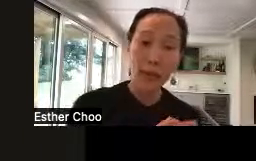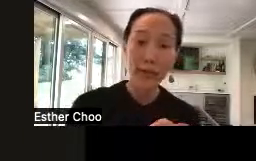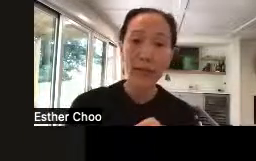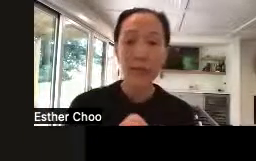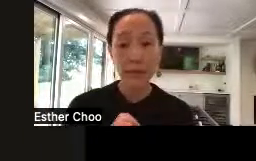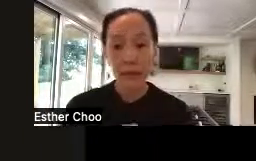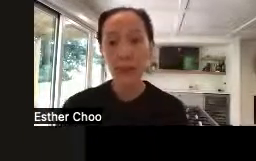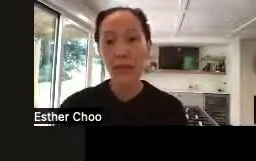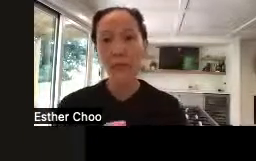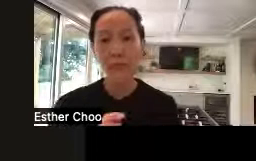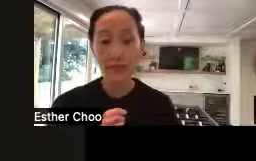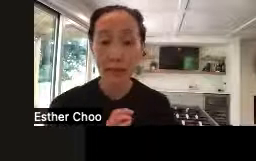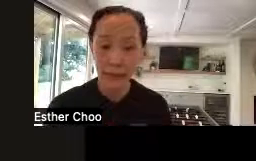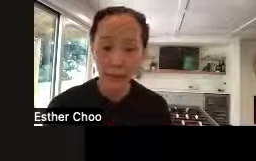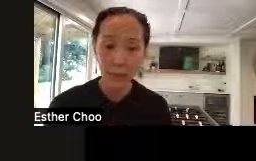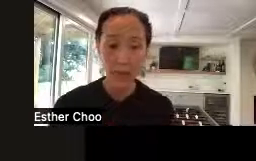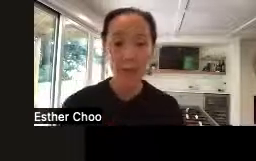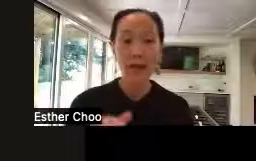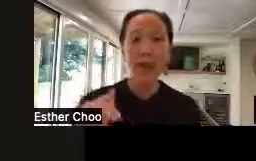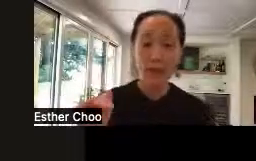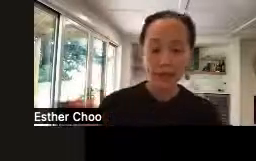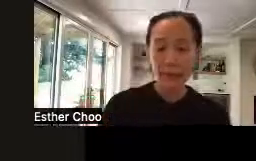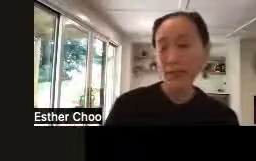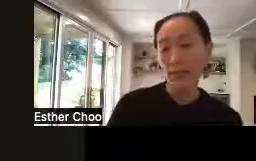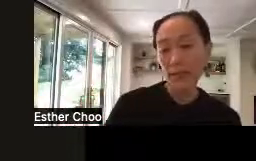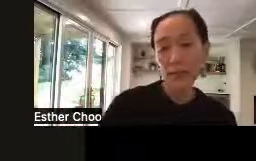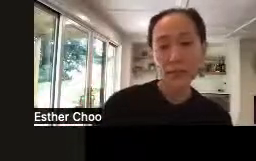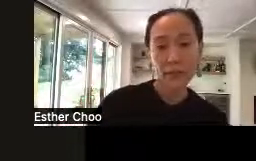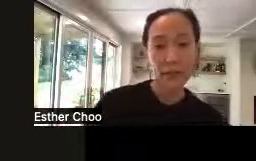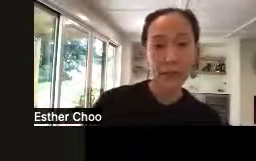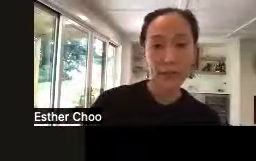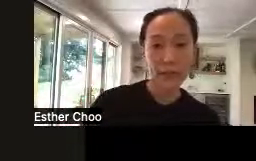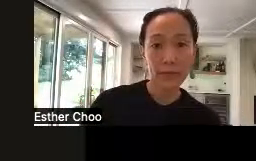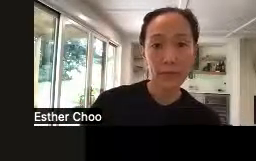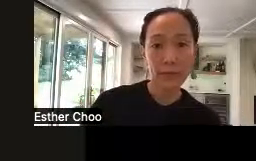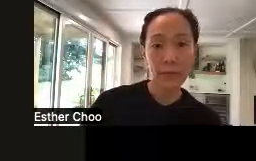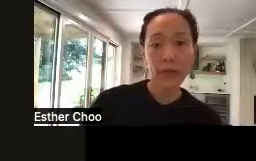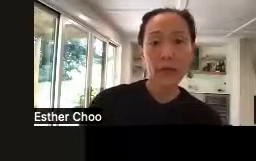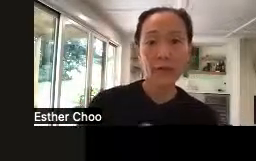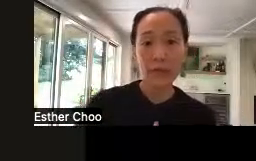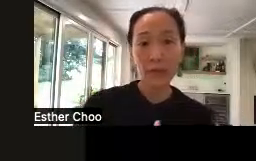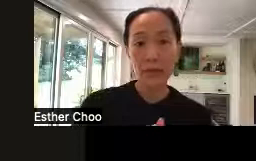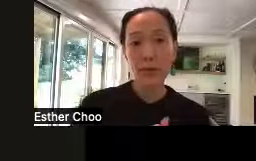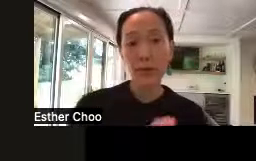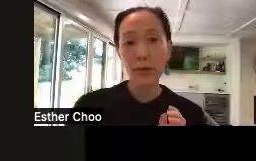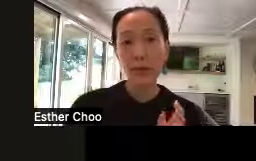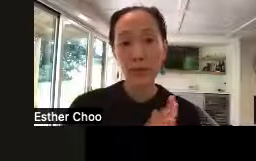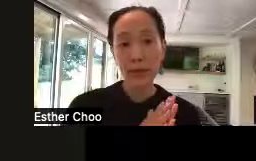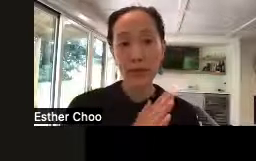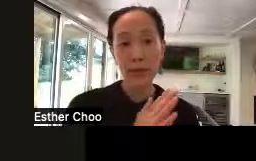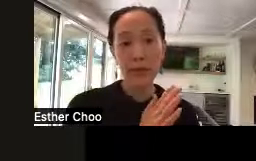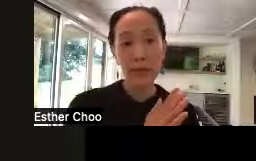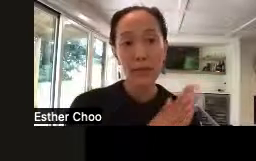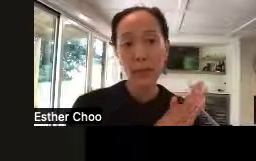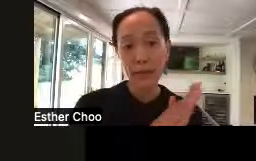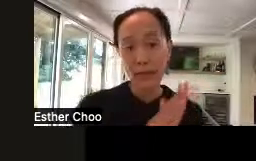they awaken until they go to bed, from the time they are born until they die, Sue adds. This is also